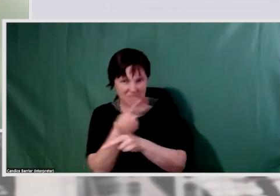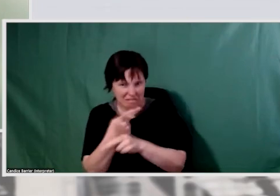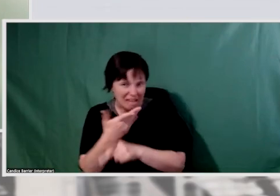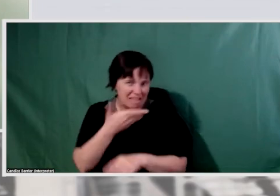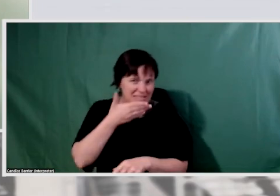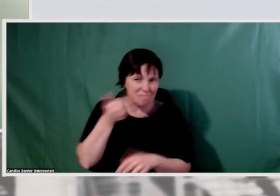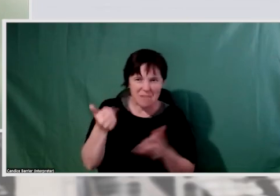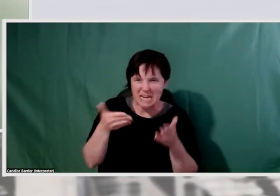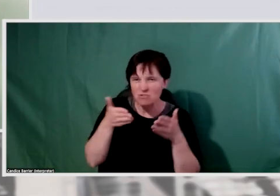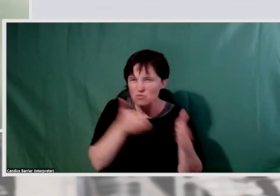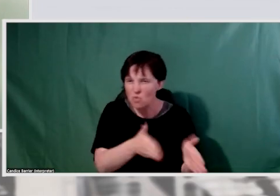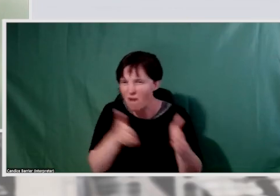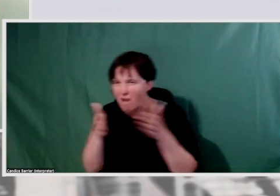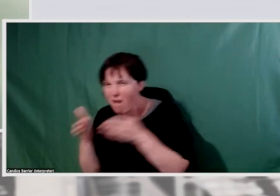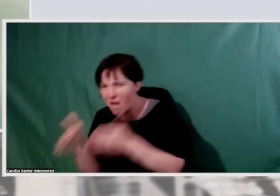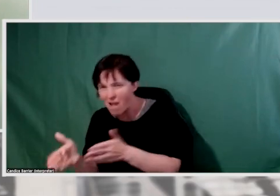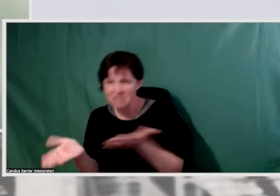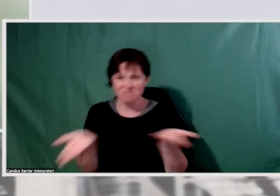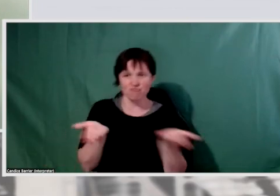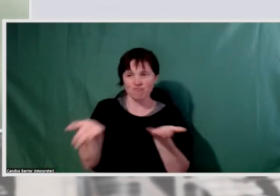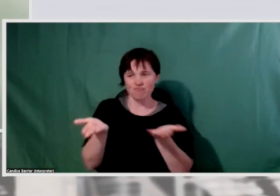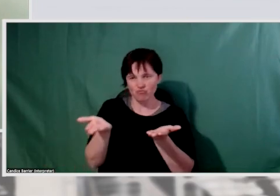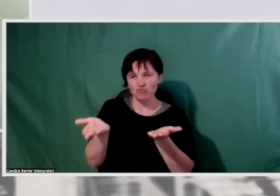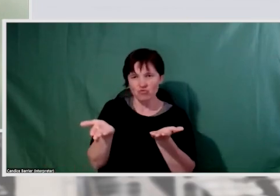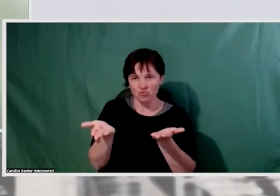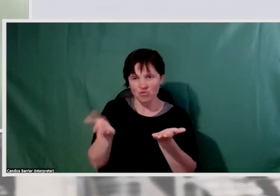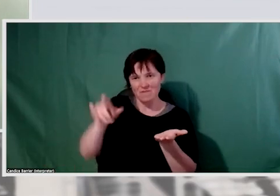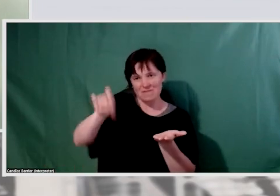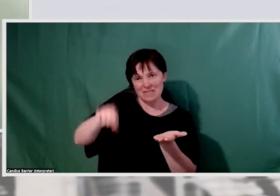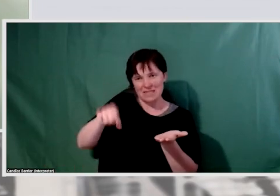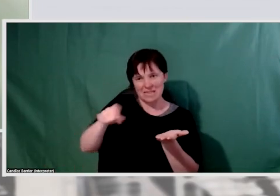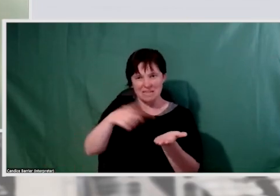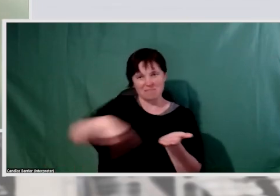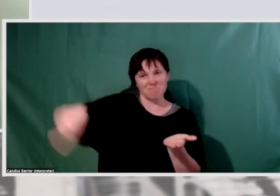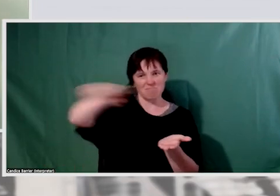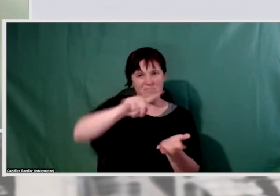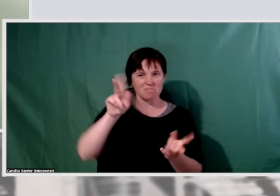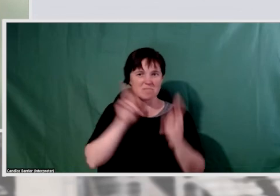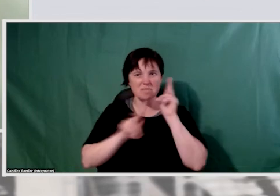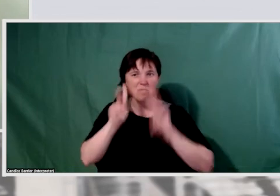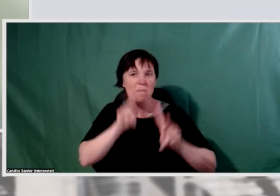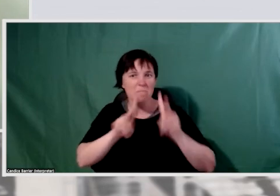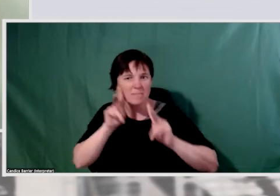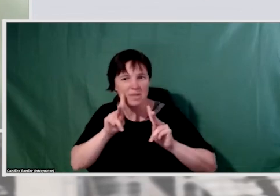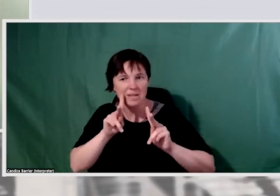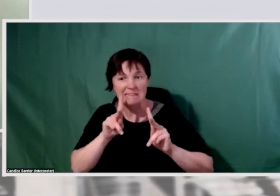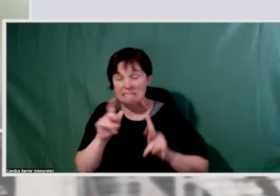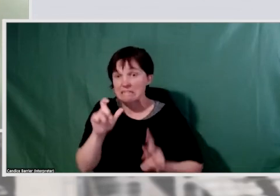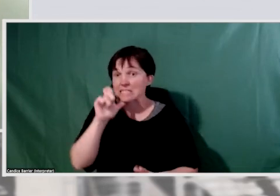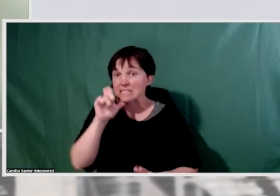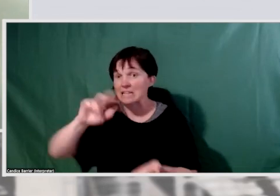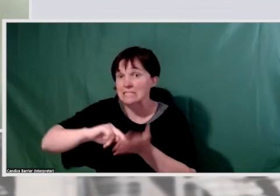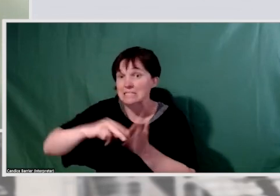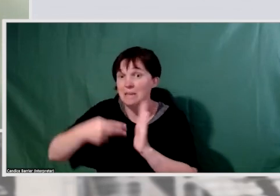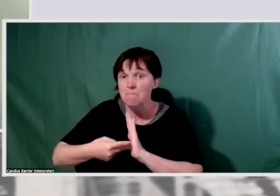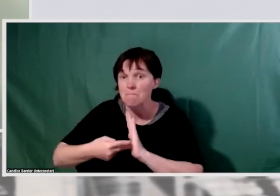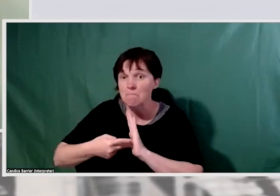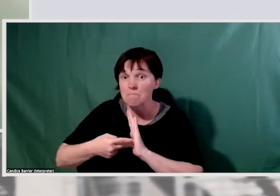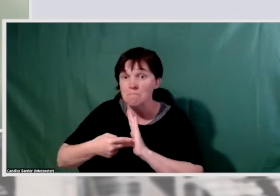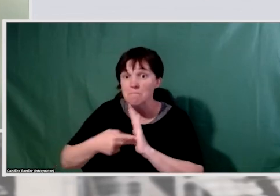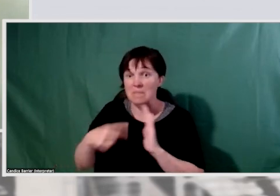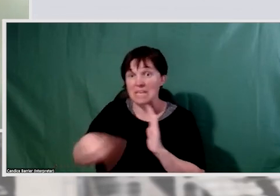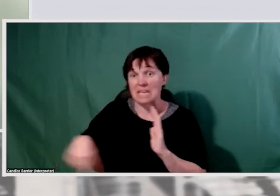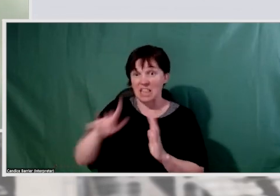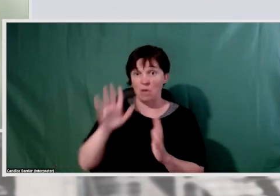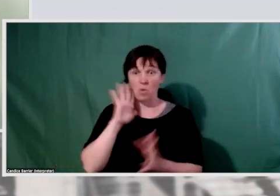way to serve the needs that are elevated to us from the public. Now, that doesn't necessarily mean that the city can get the land from the URA for